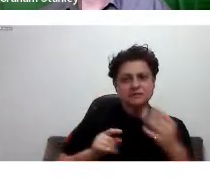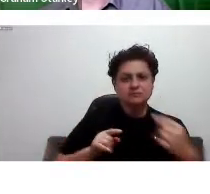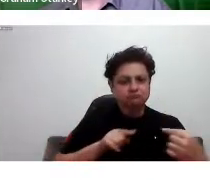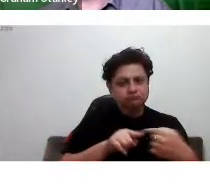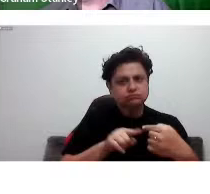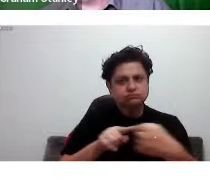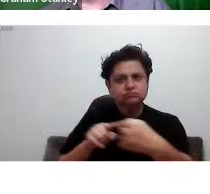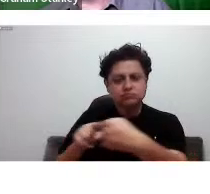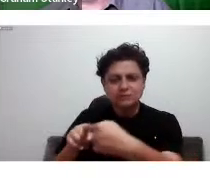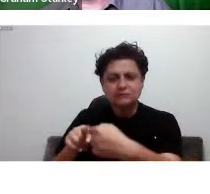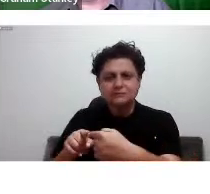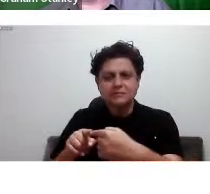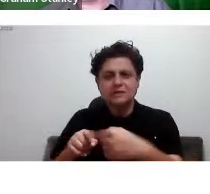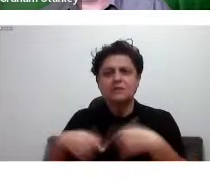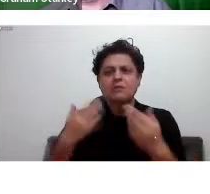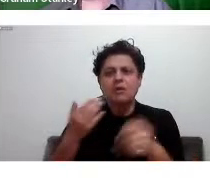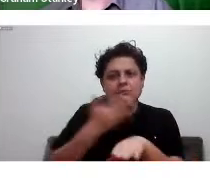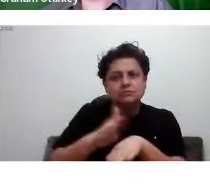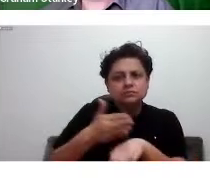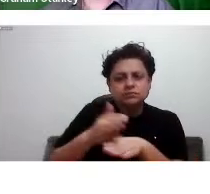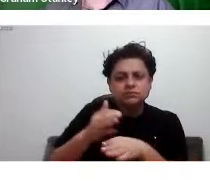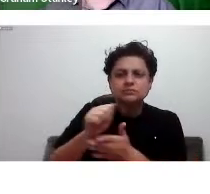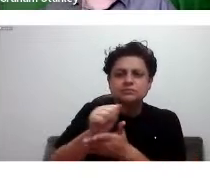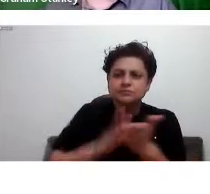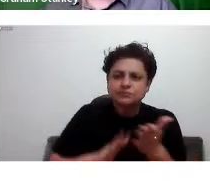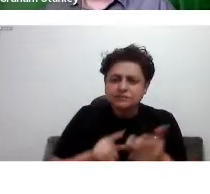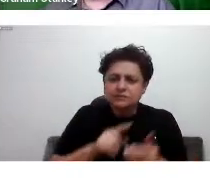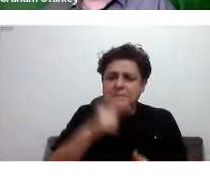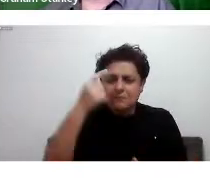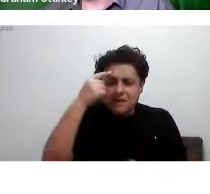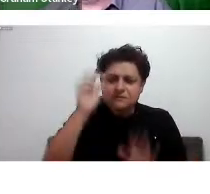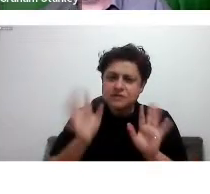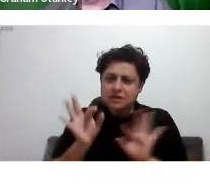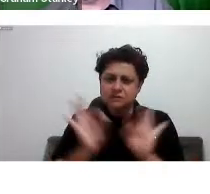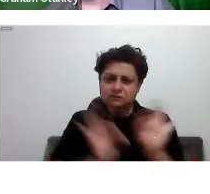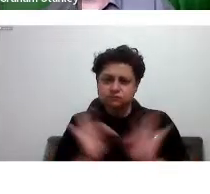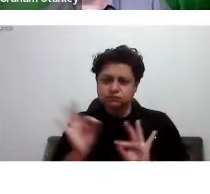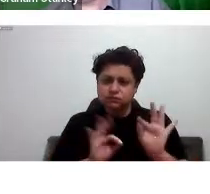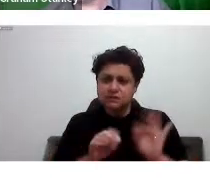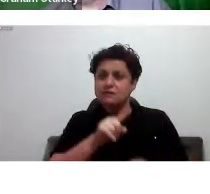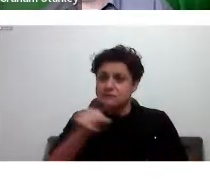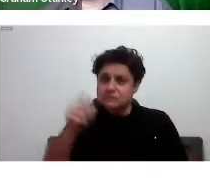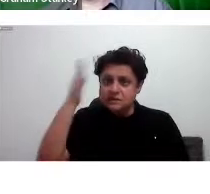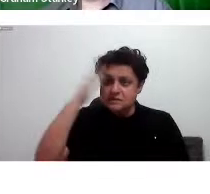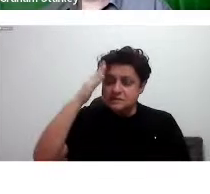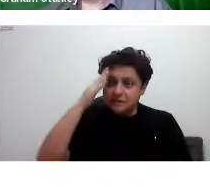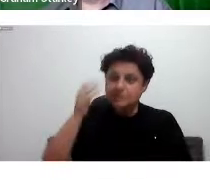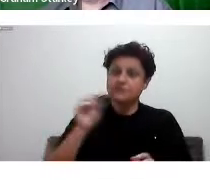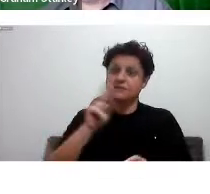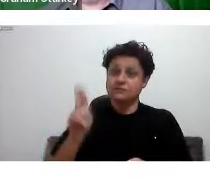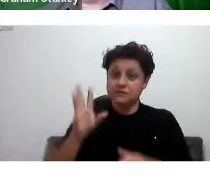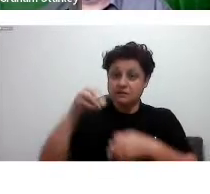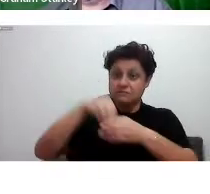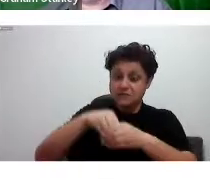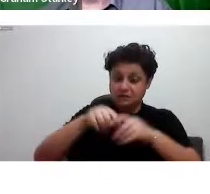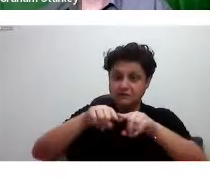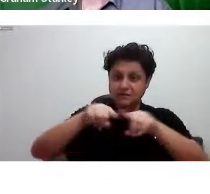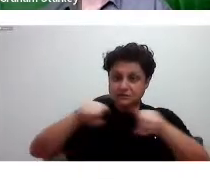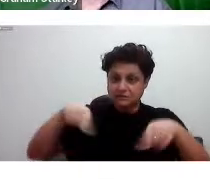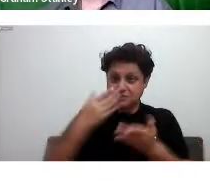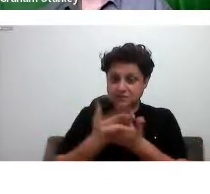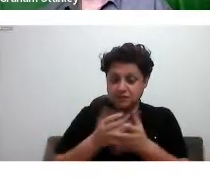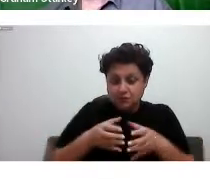planning, that you know you're going to do with the class next week, for example, this week, tomorrow, whenever you have